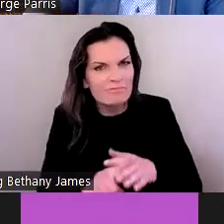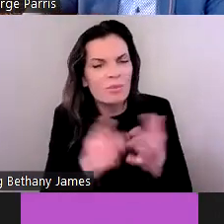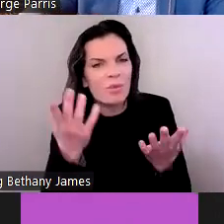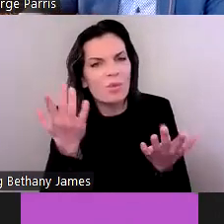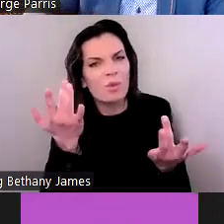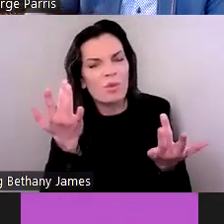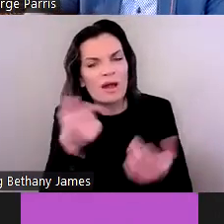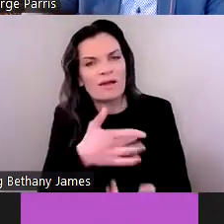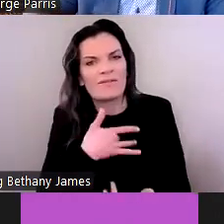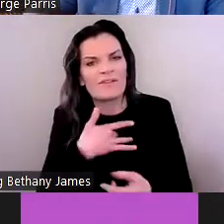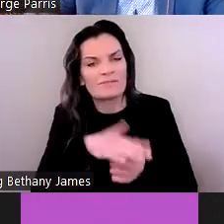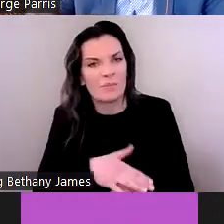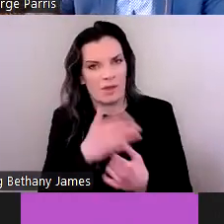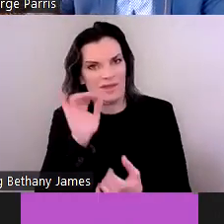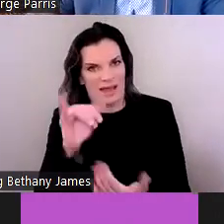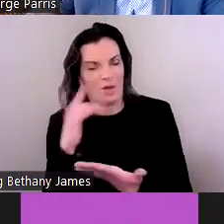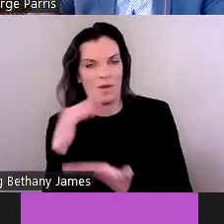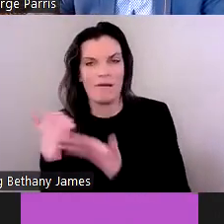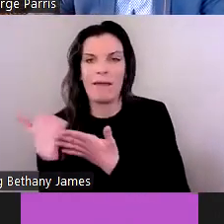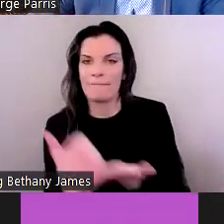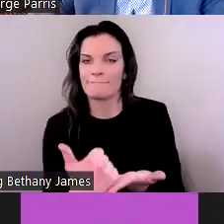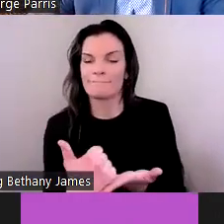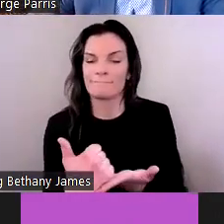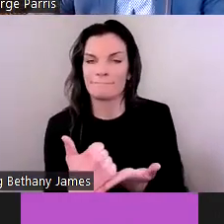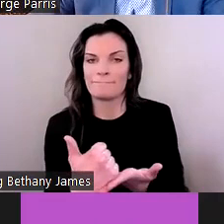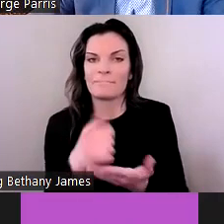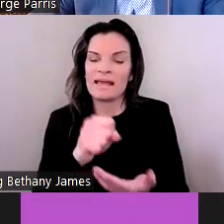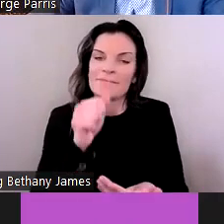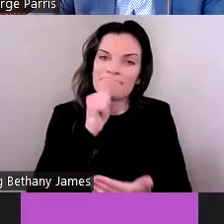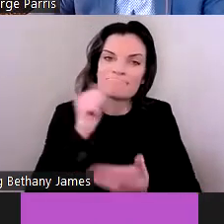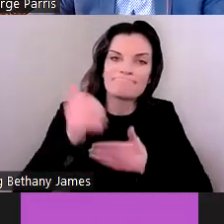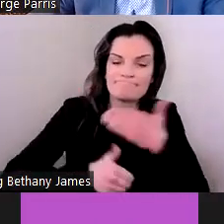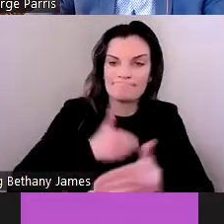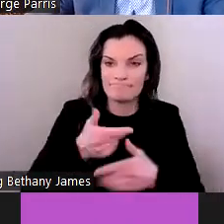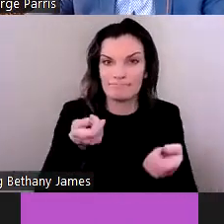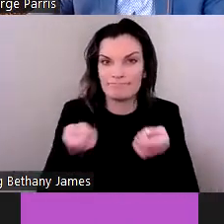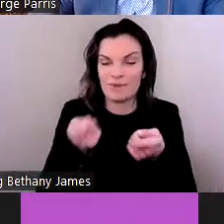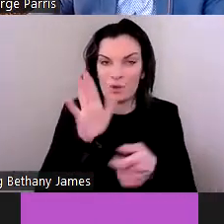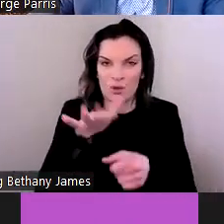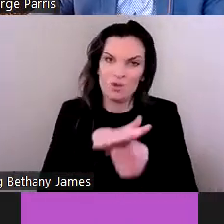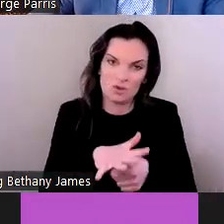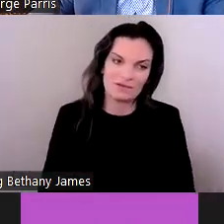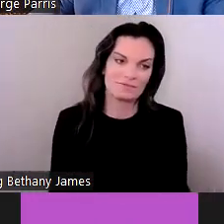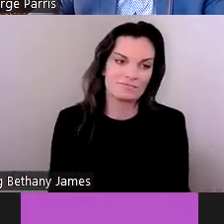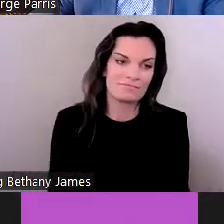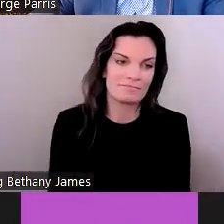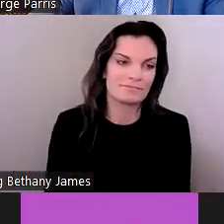of guidance and assistance in helping them to cope and to be able to deal with those stresses effectively.